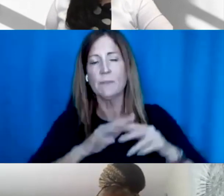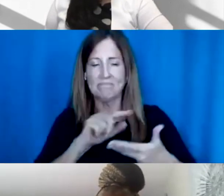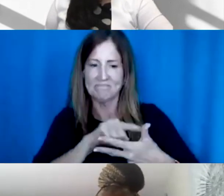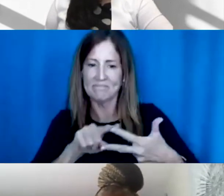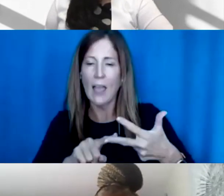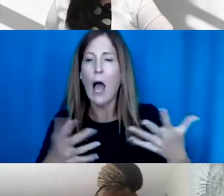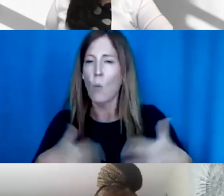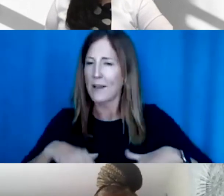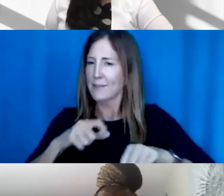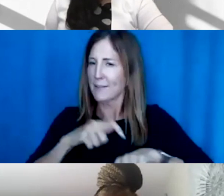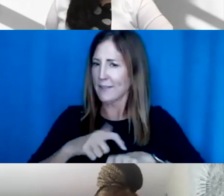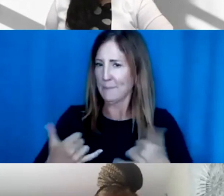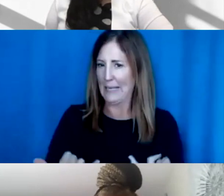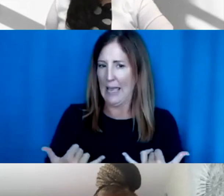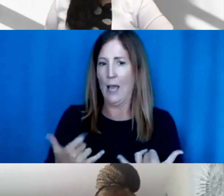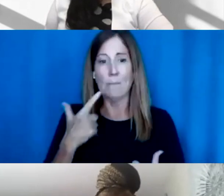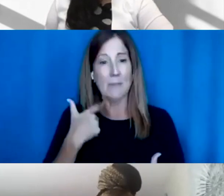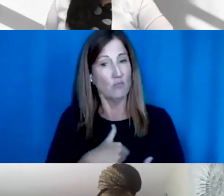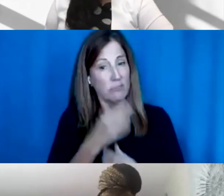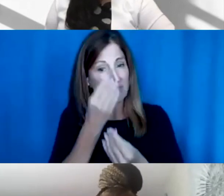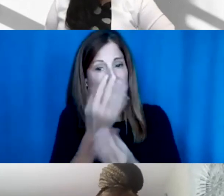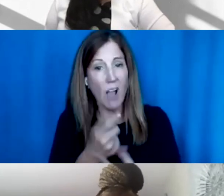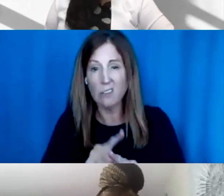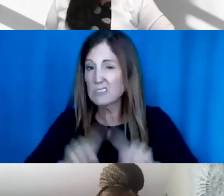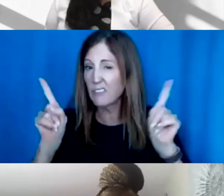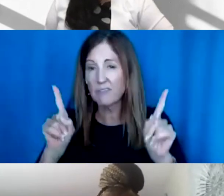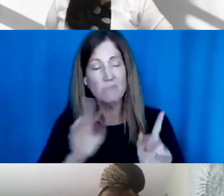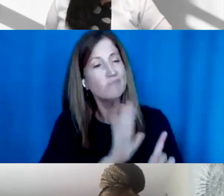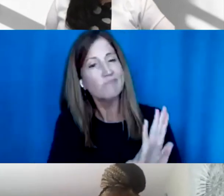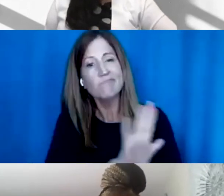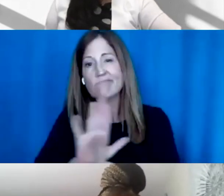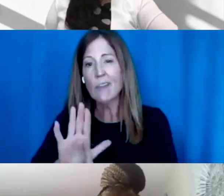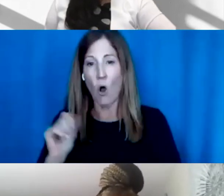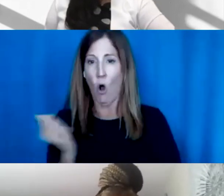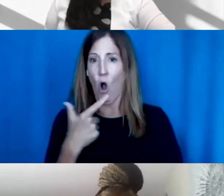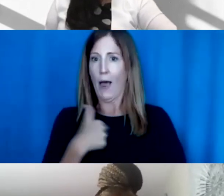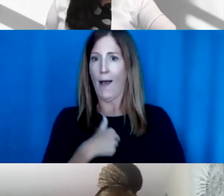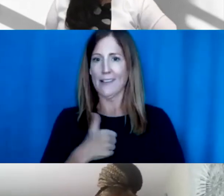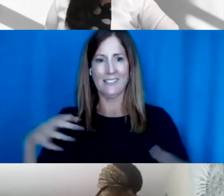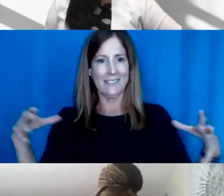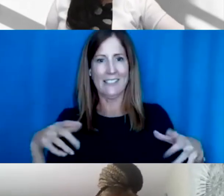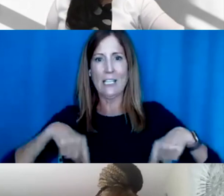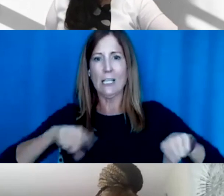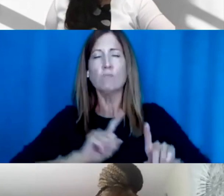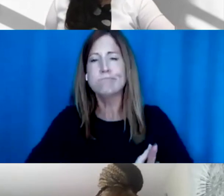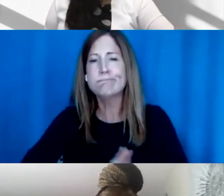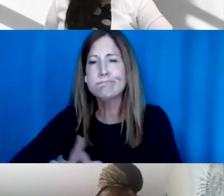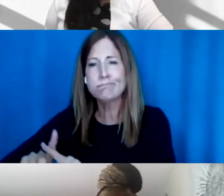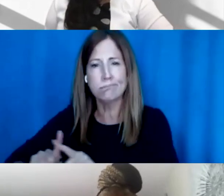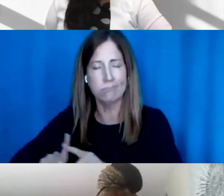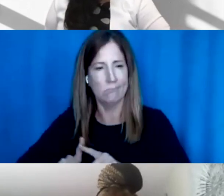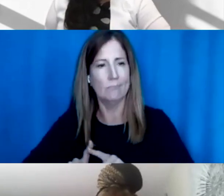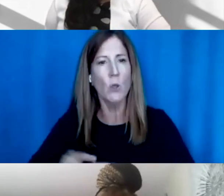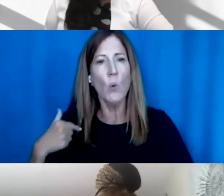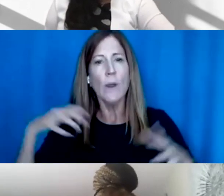space because we are different. All of us are that are on this call. We are coming to